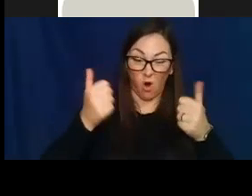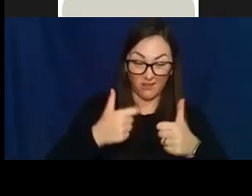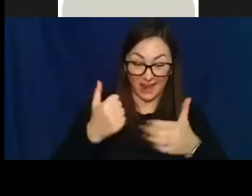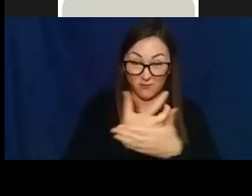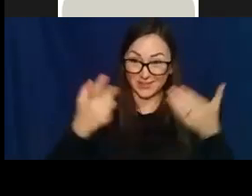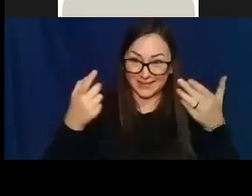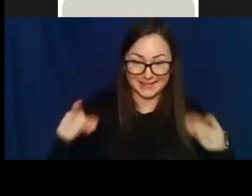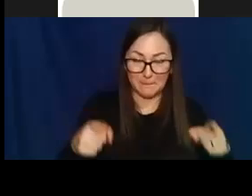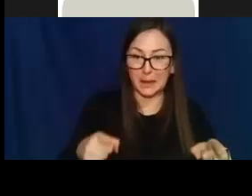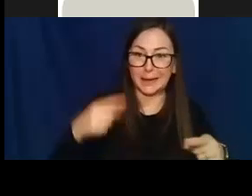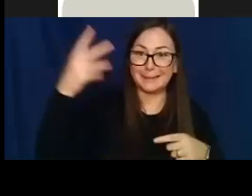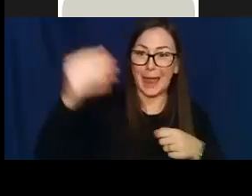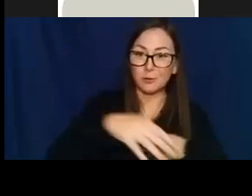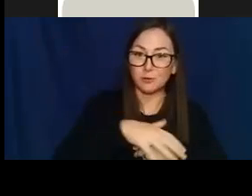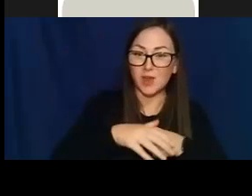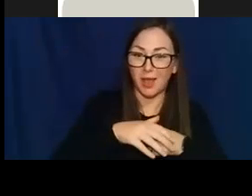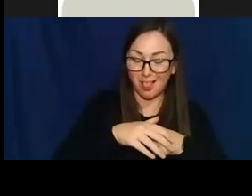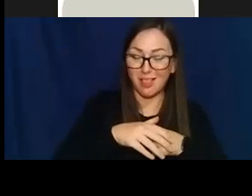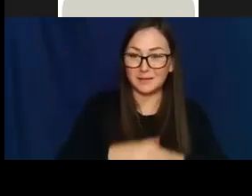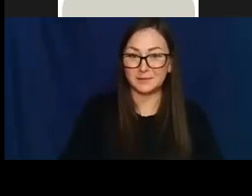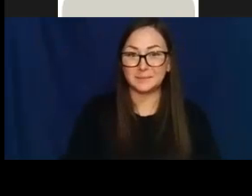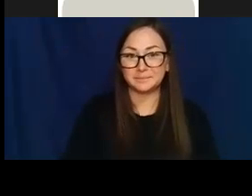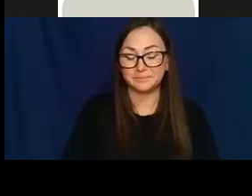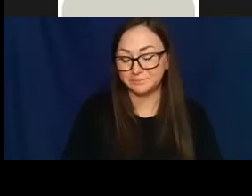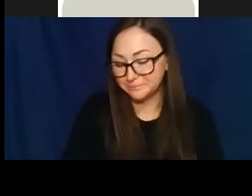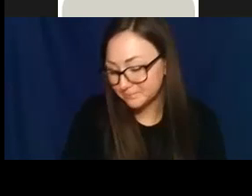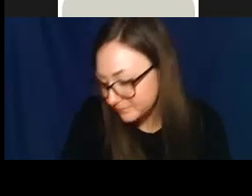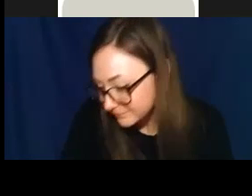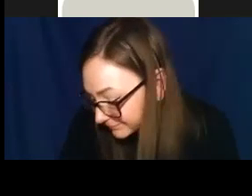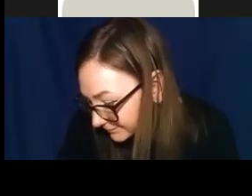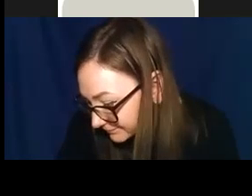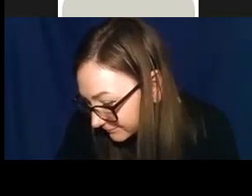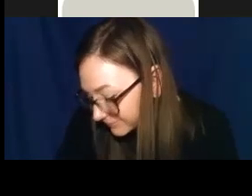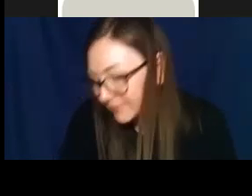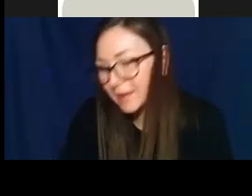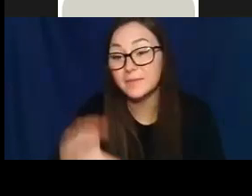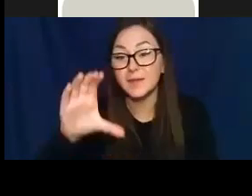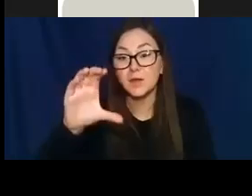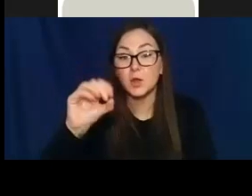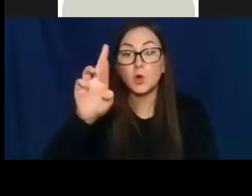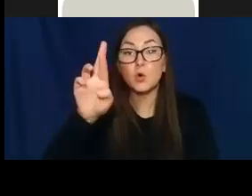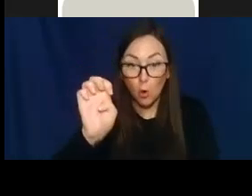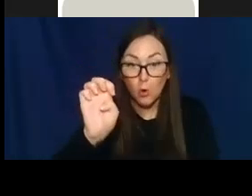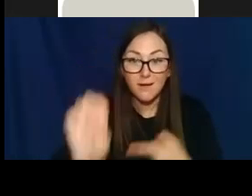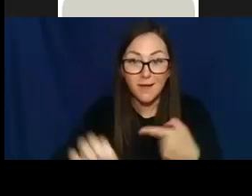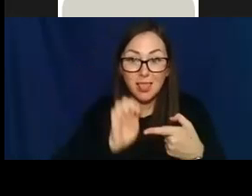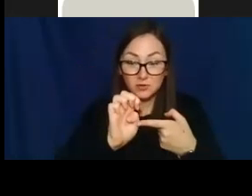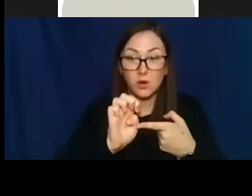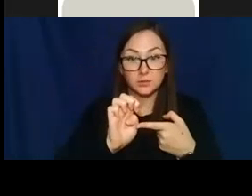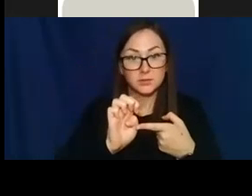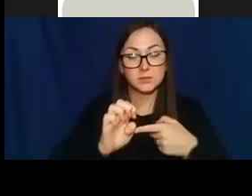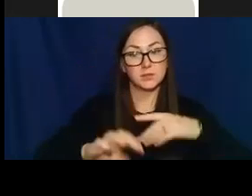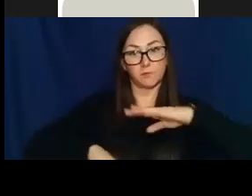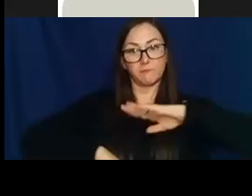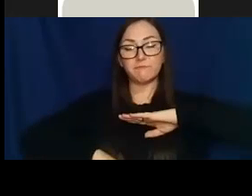core elements, or core electrons, I should say, well, they're full. And they're not going to give